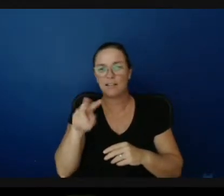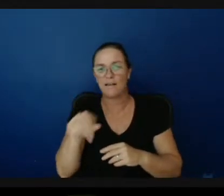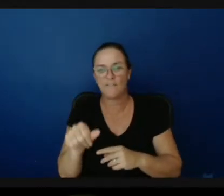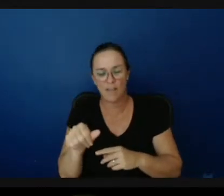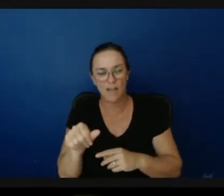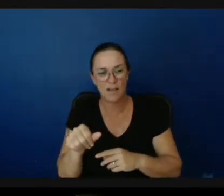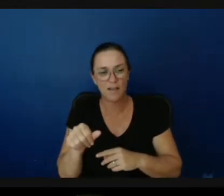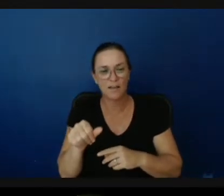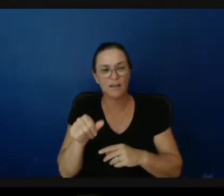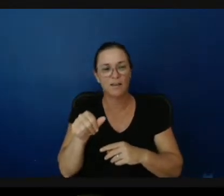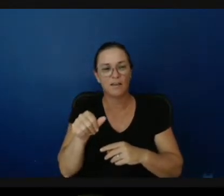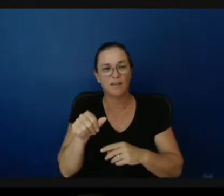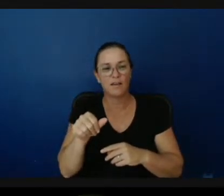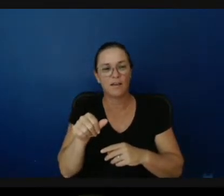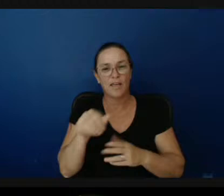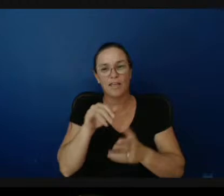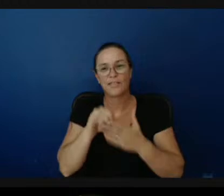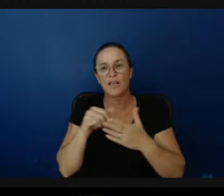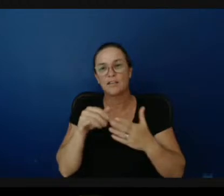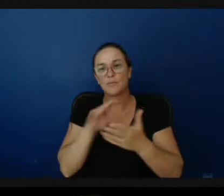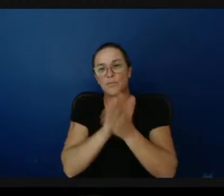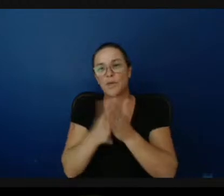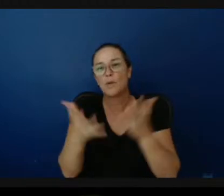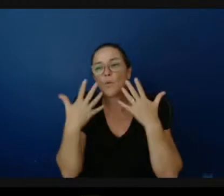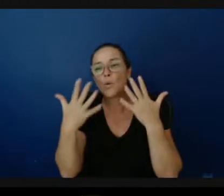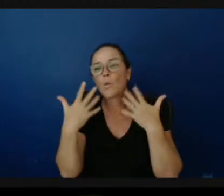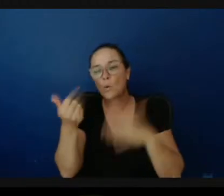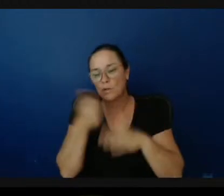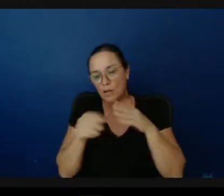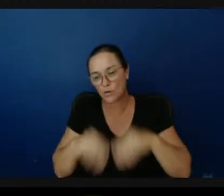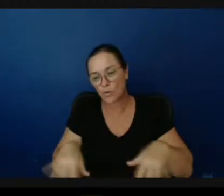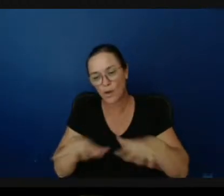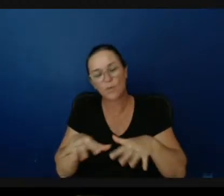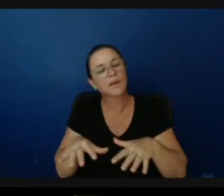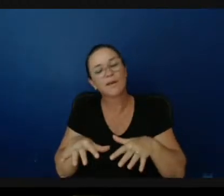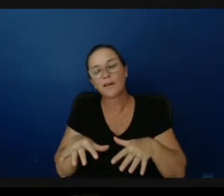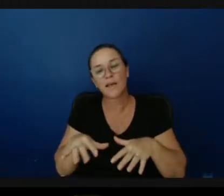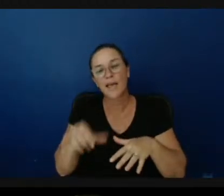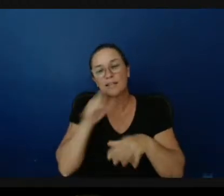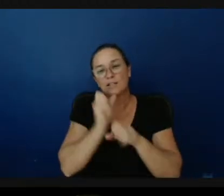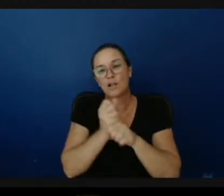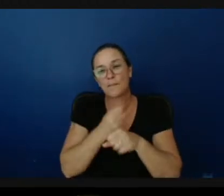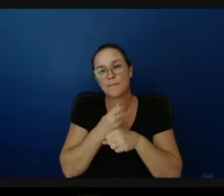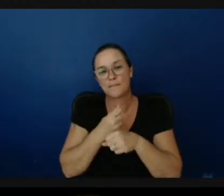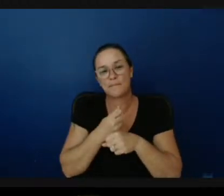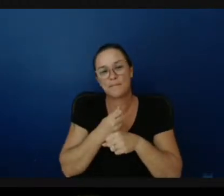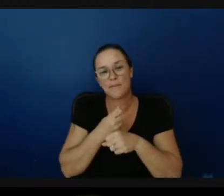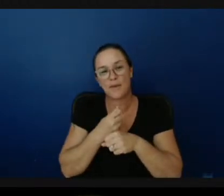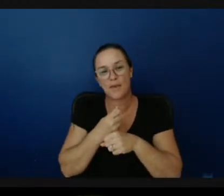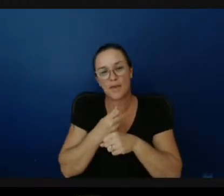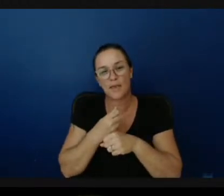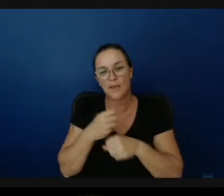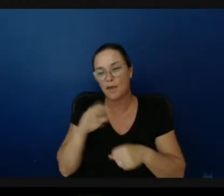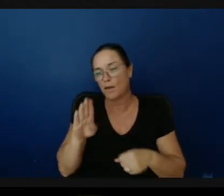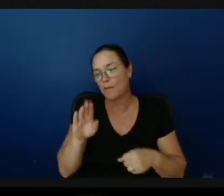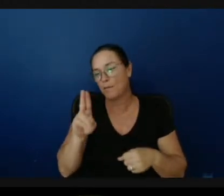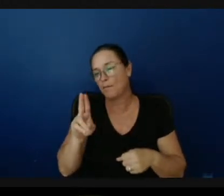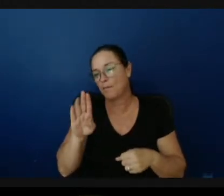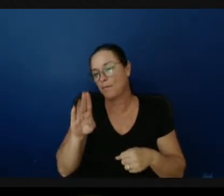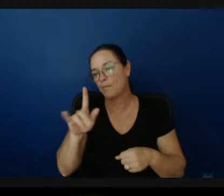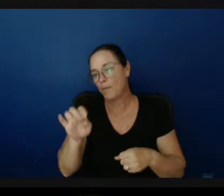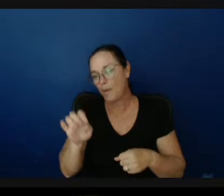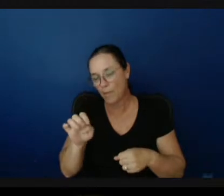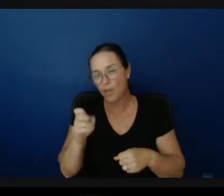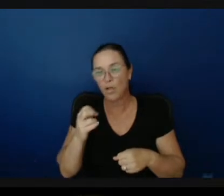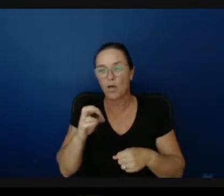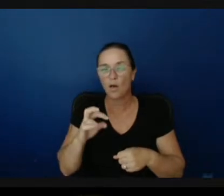It's the magma that's cooled underground, deep enough that it's not formed of bubbles, right? Things like dikes or sills or other kinds of